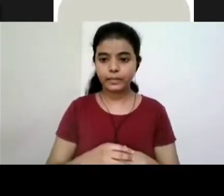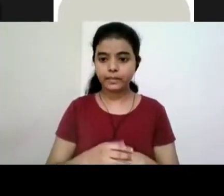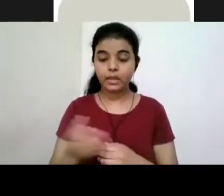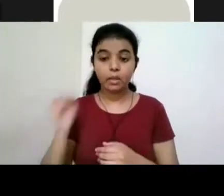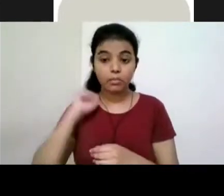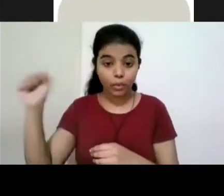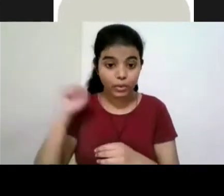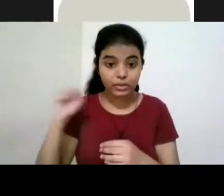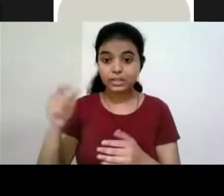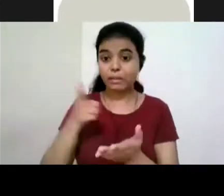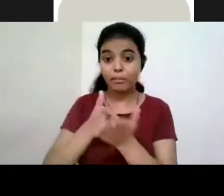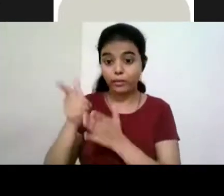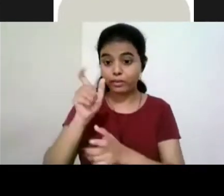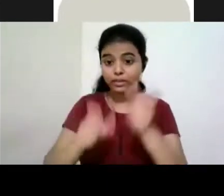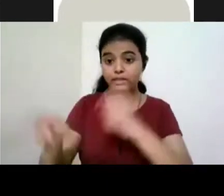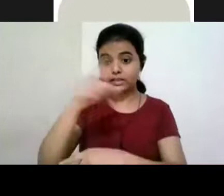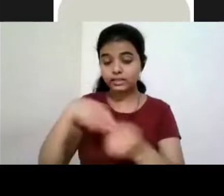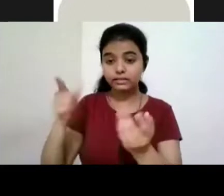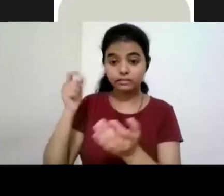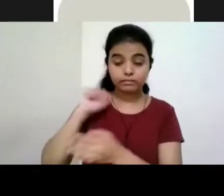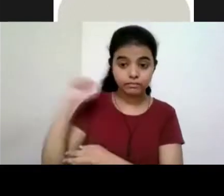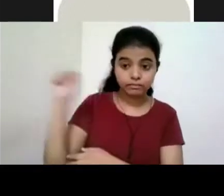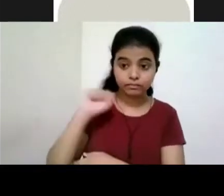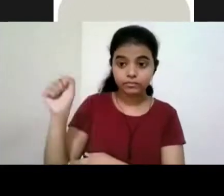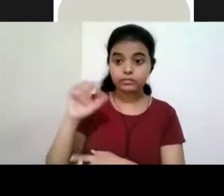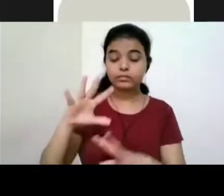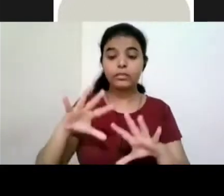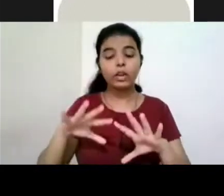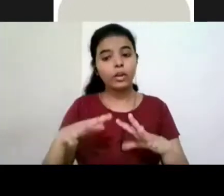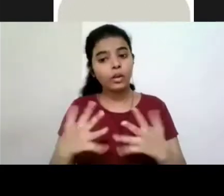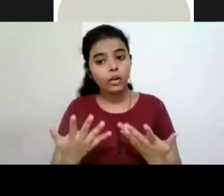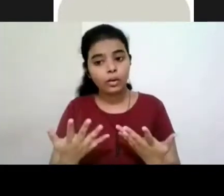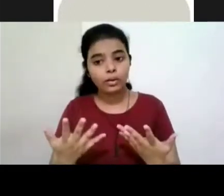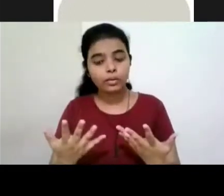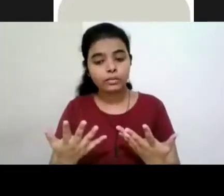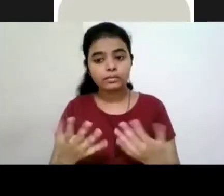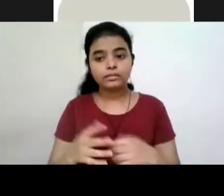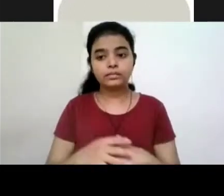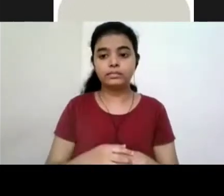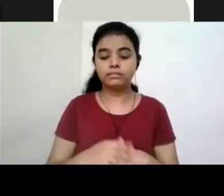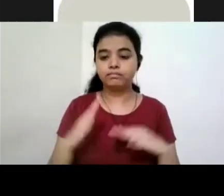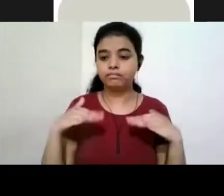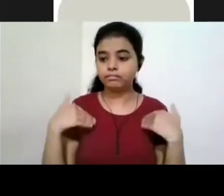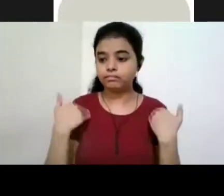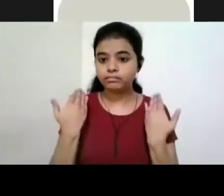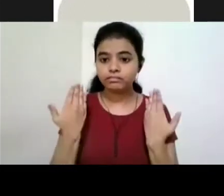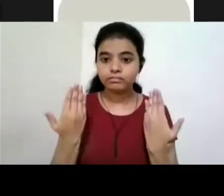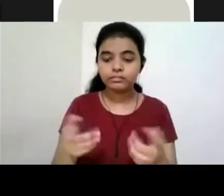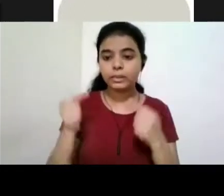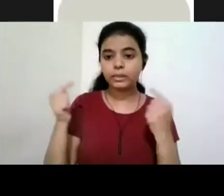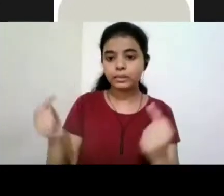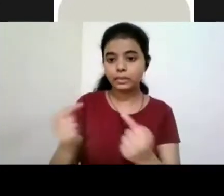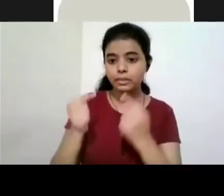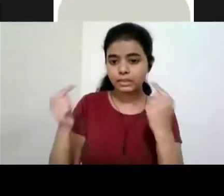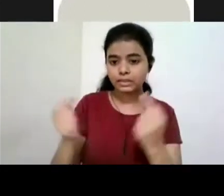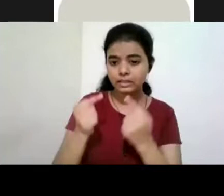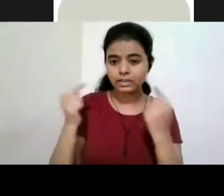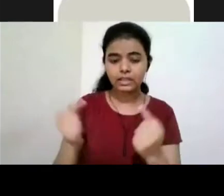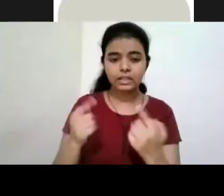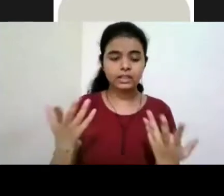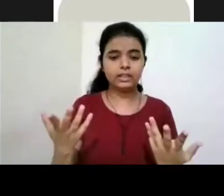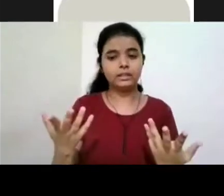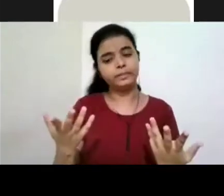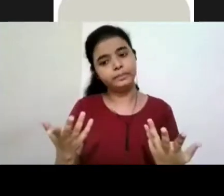protests of the farmers, whether it is the entire, for a long period of time, the debates that we've had around the